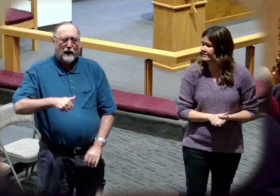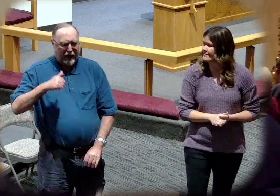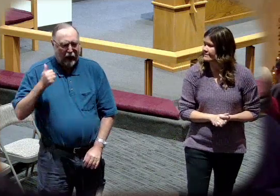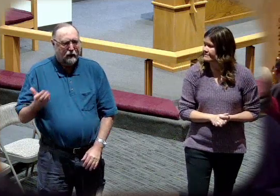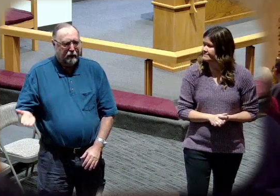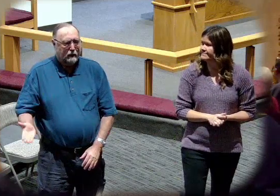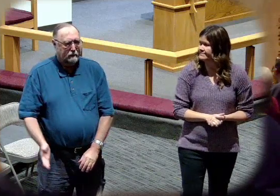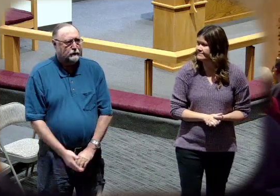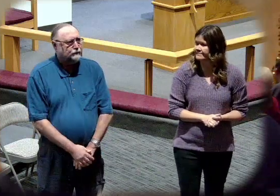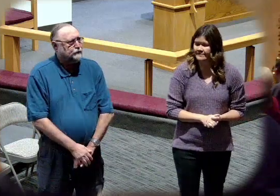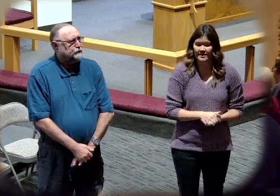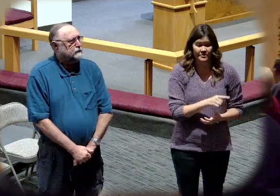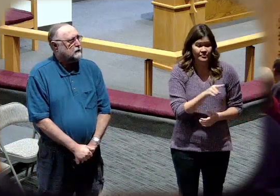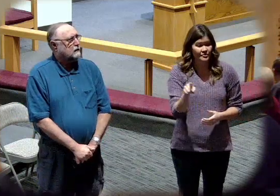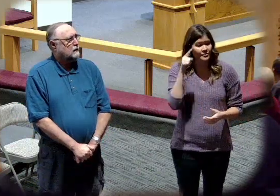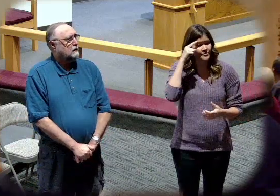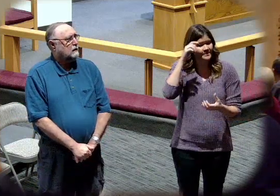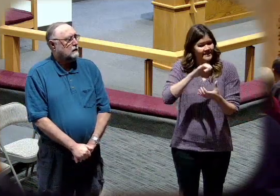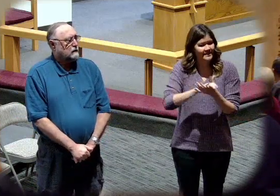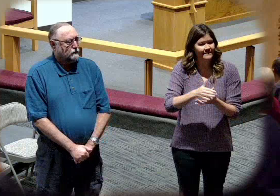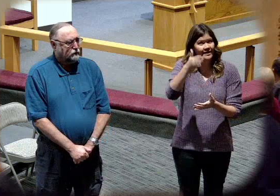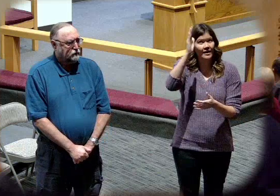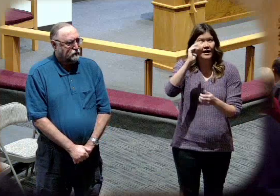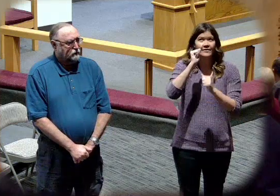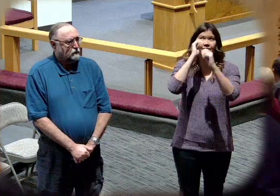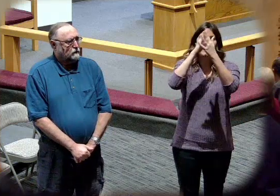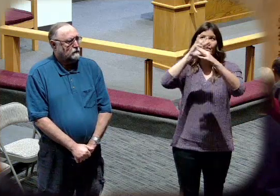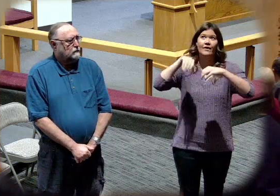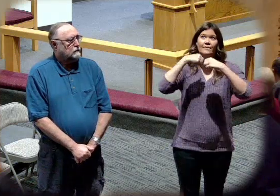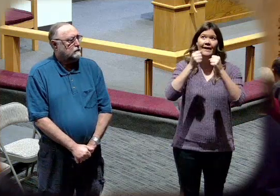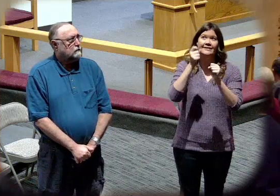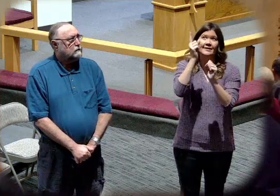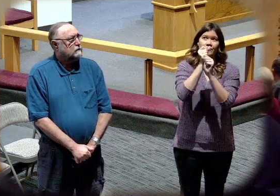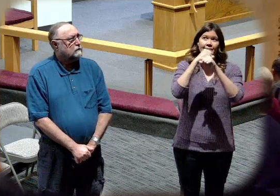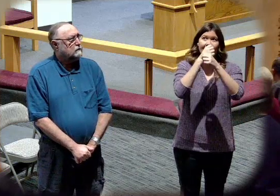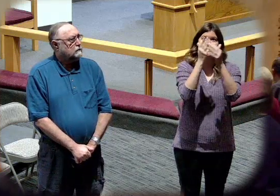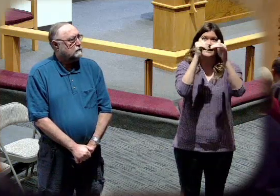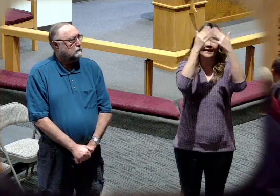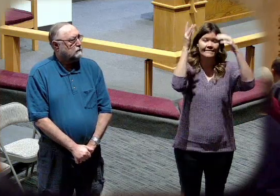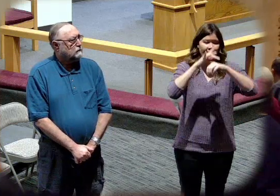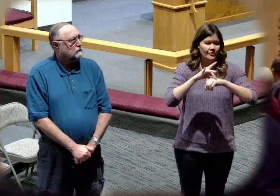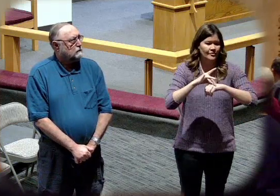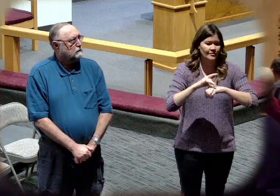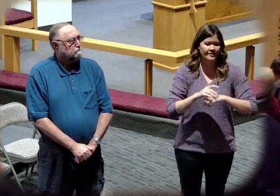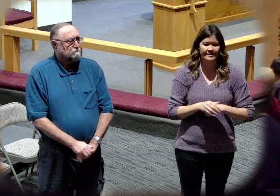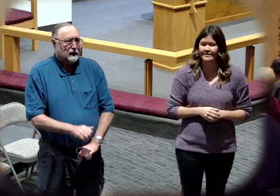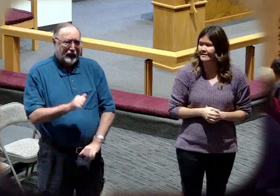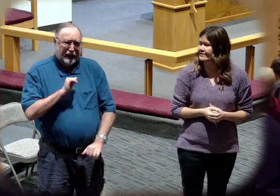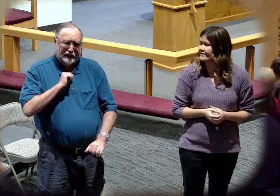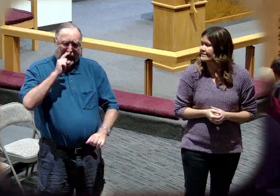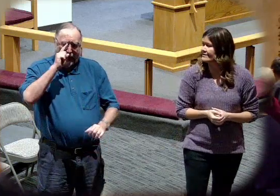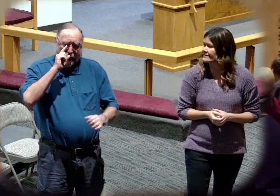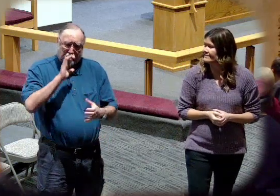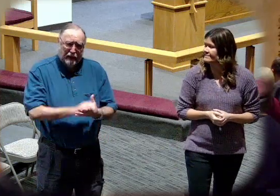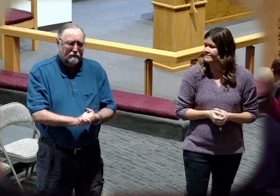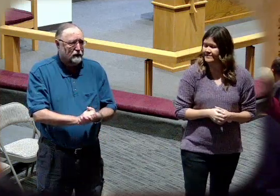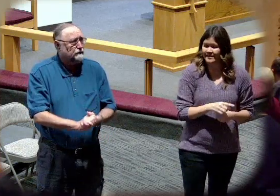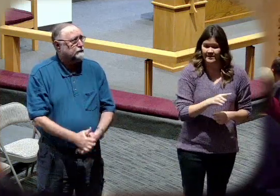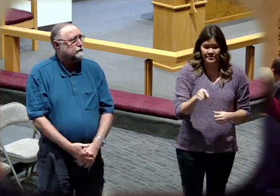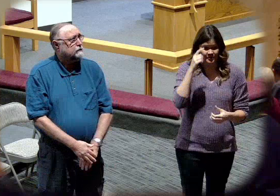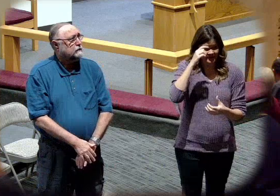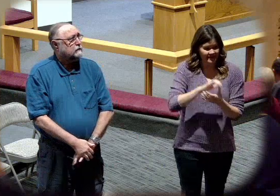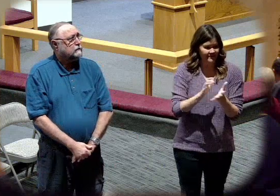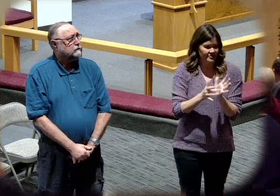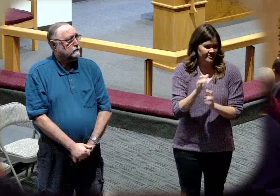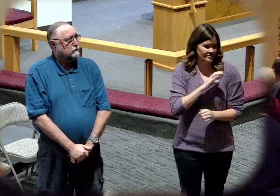do renounce. Do you believe in God the Father Almighty, the maker of heaven and earth? Yes, I believe. Do you believe in